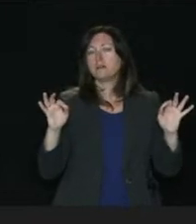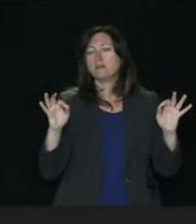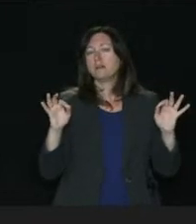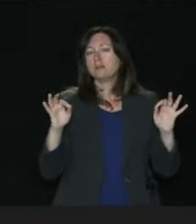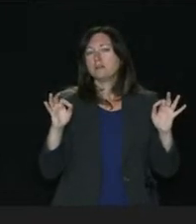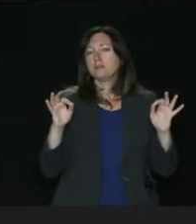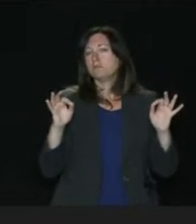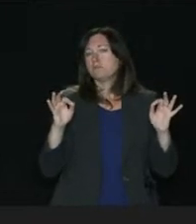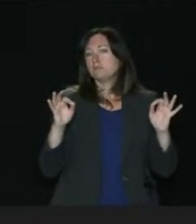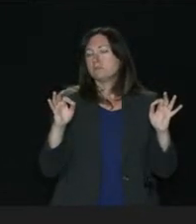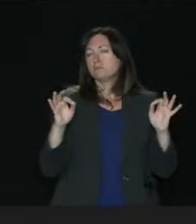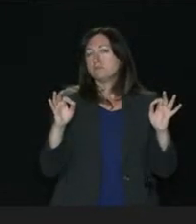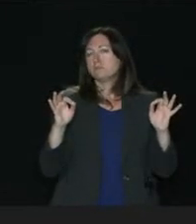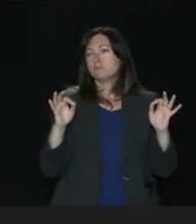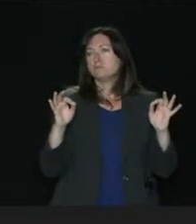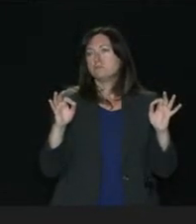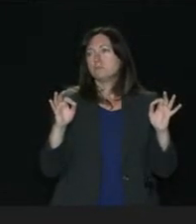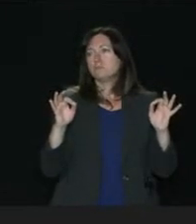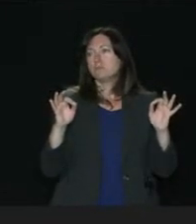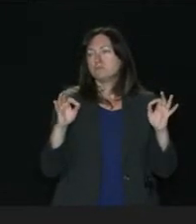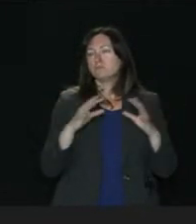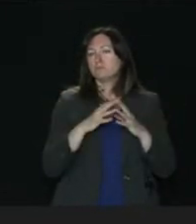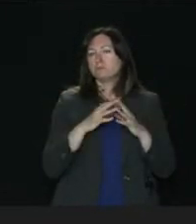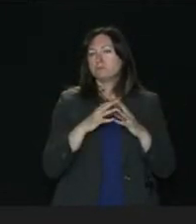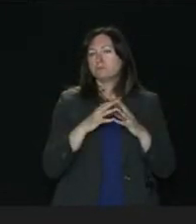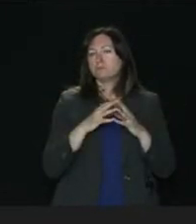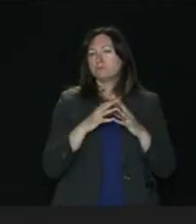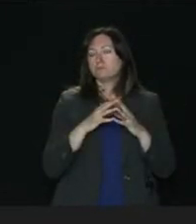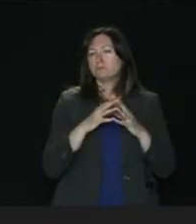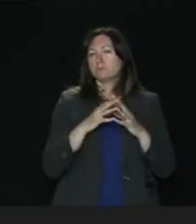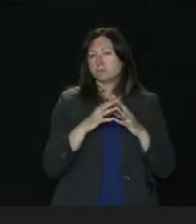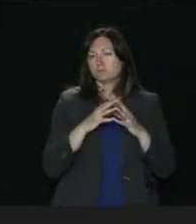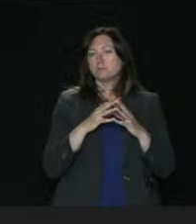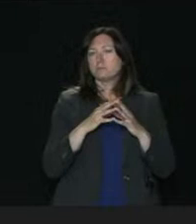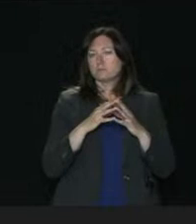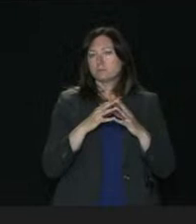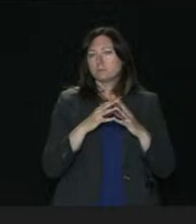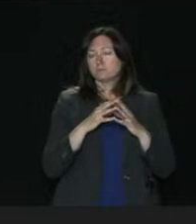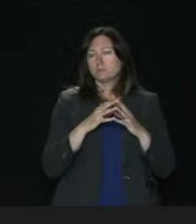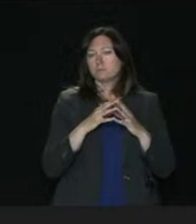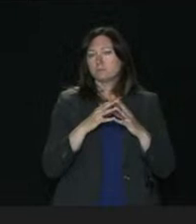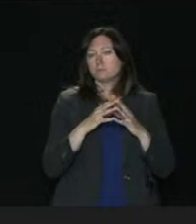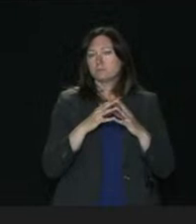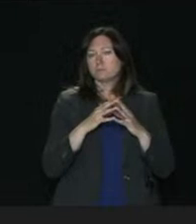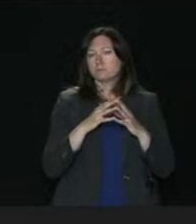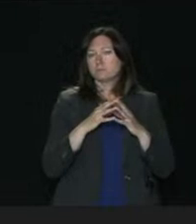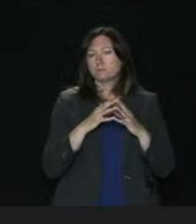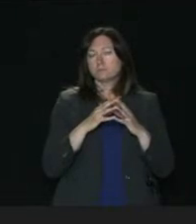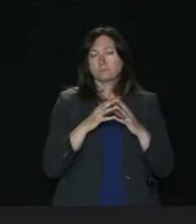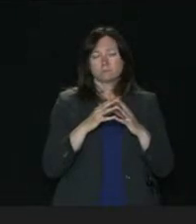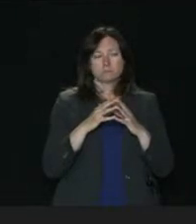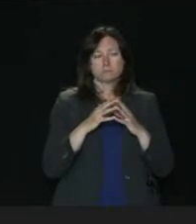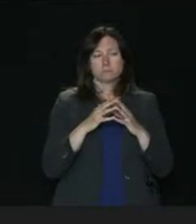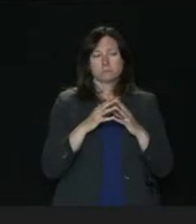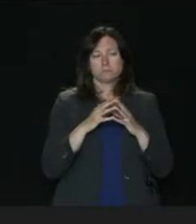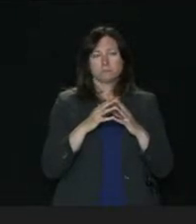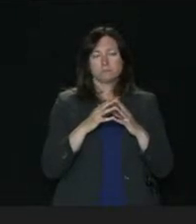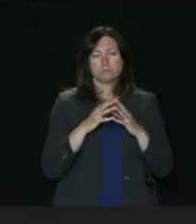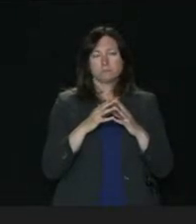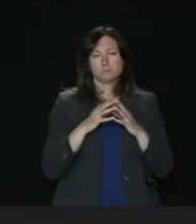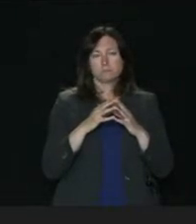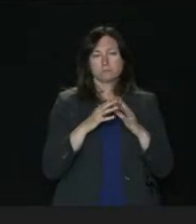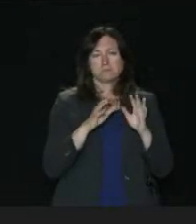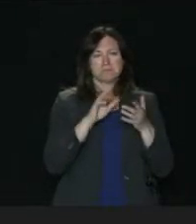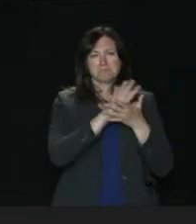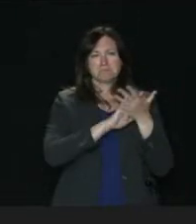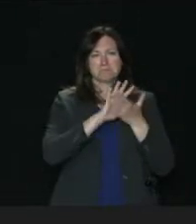it became a significant development for the North, given the priority we granted the North. And then what about the projections? If we look at the